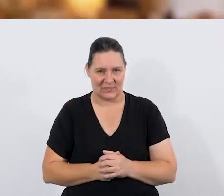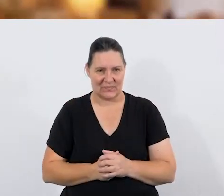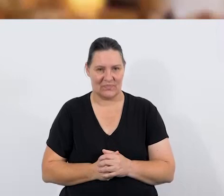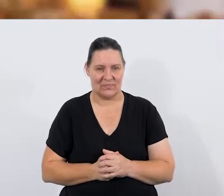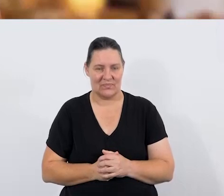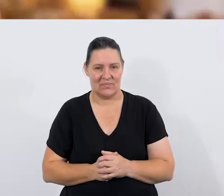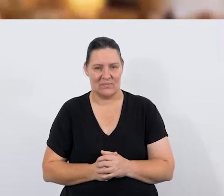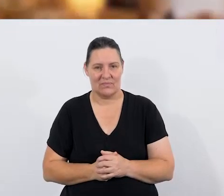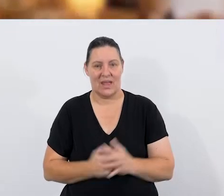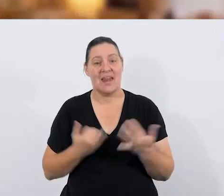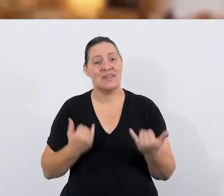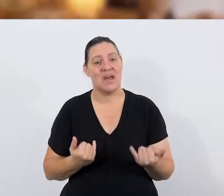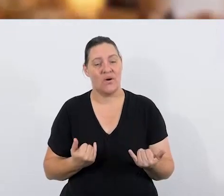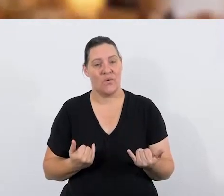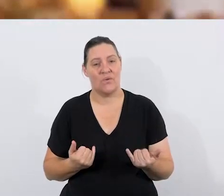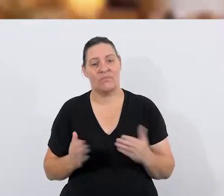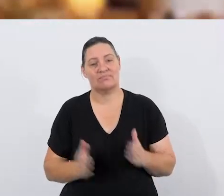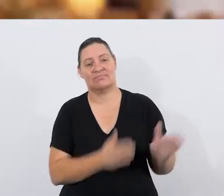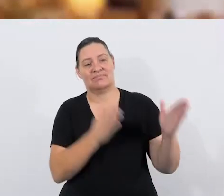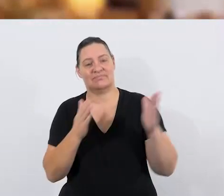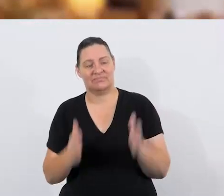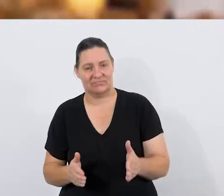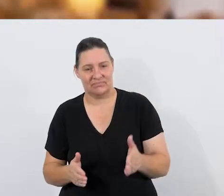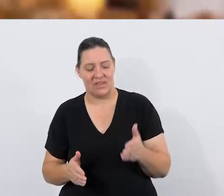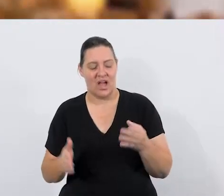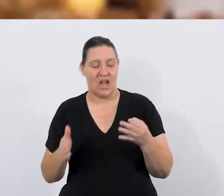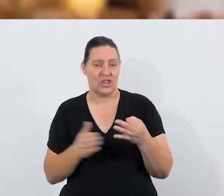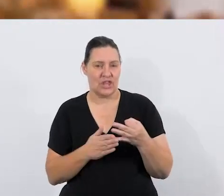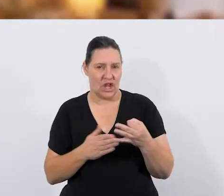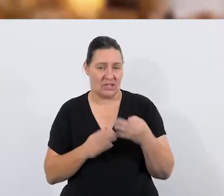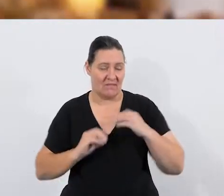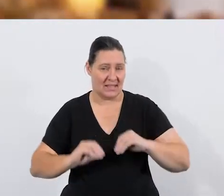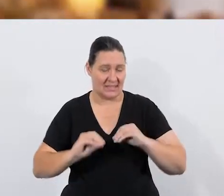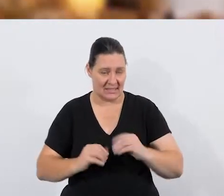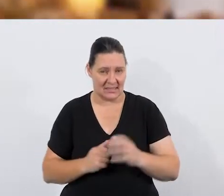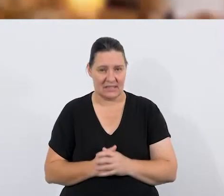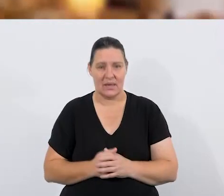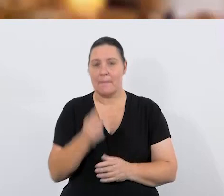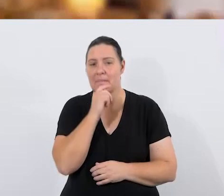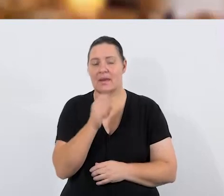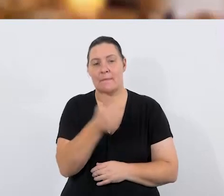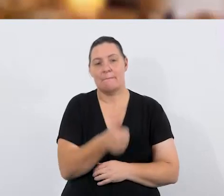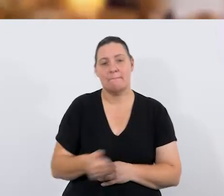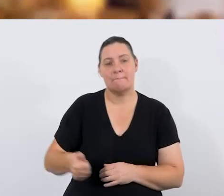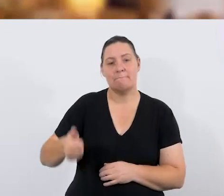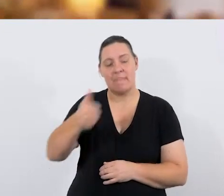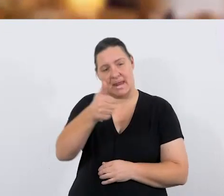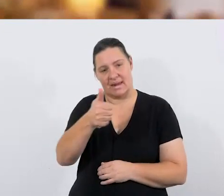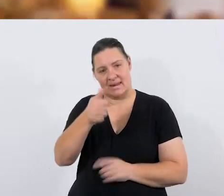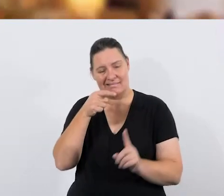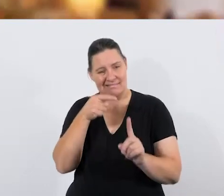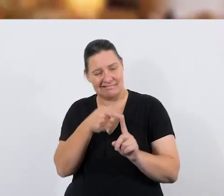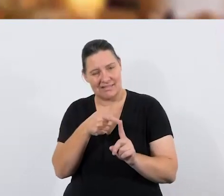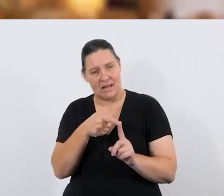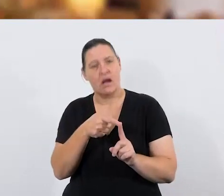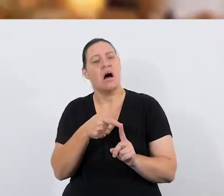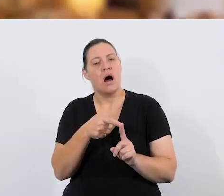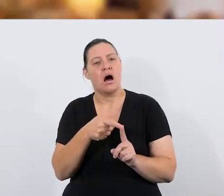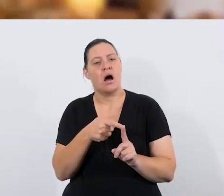is the physical breakdown of food pieces. For example, the biting and the chewing. That is